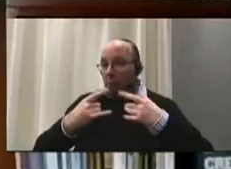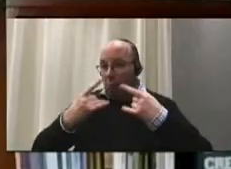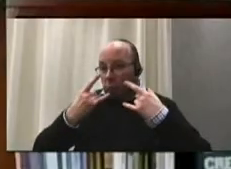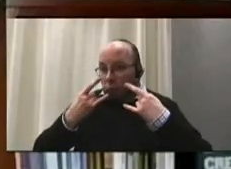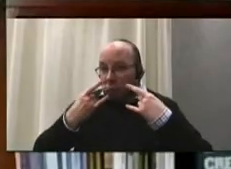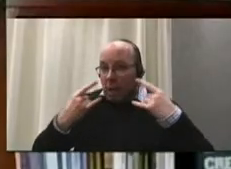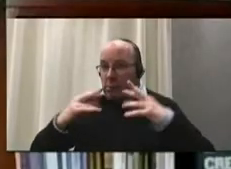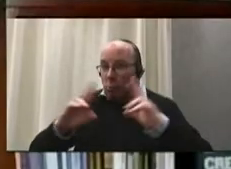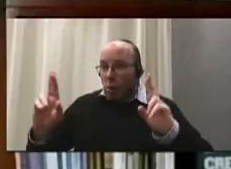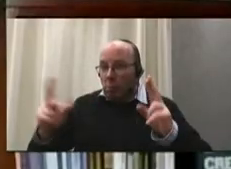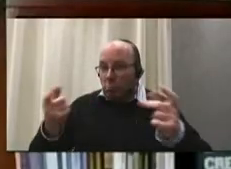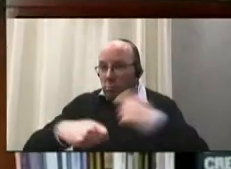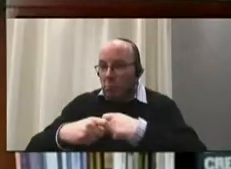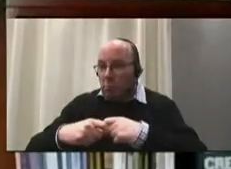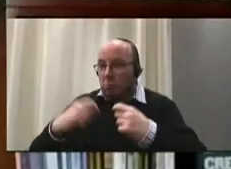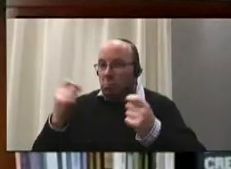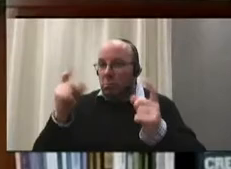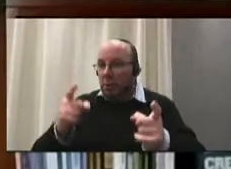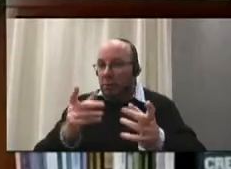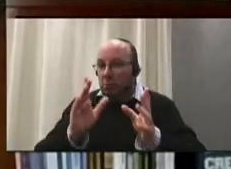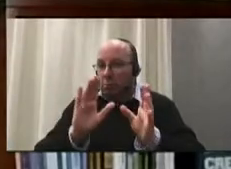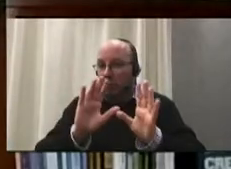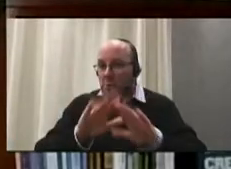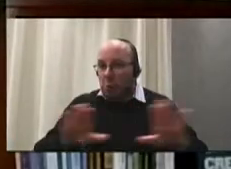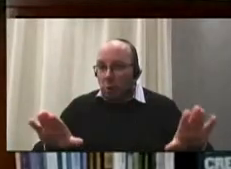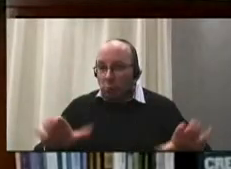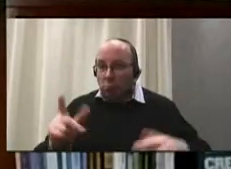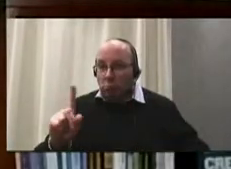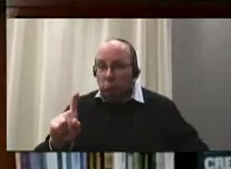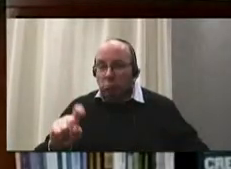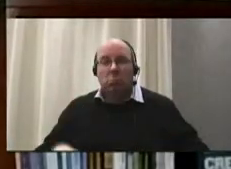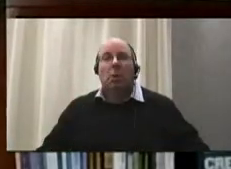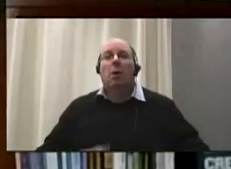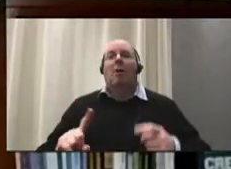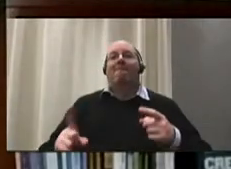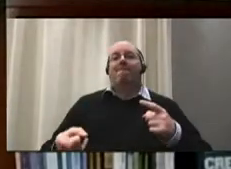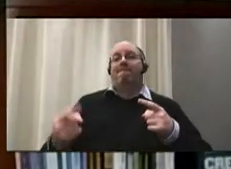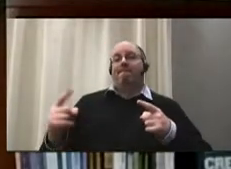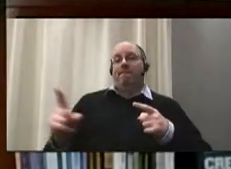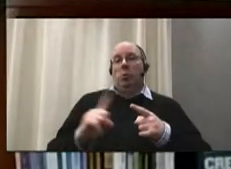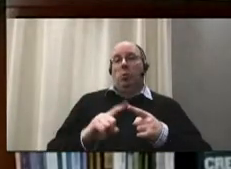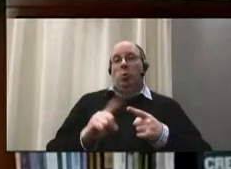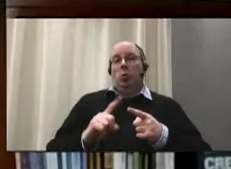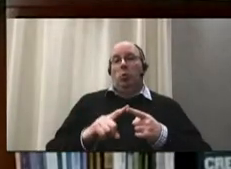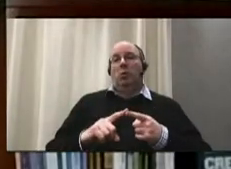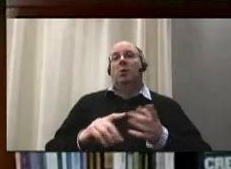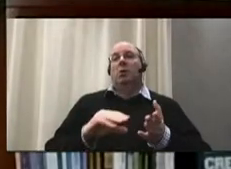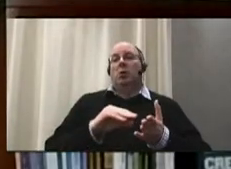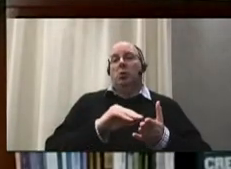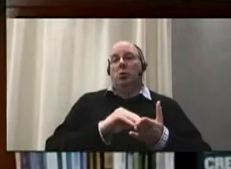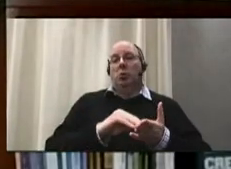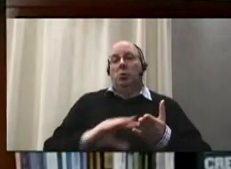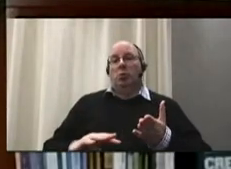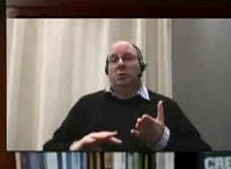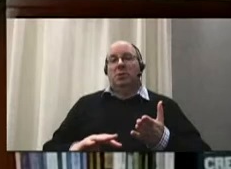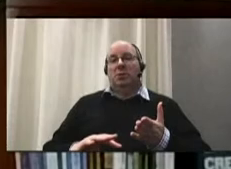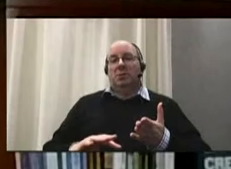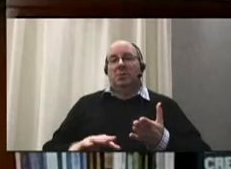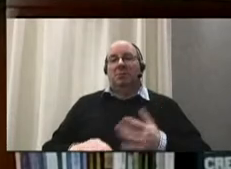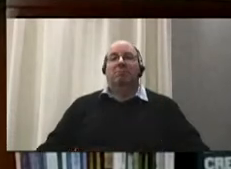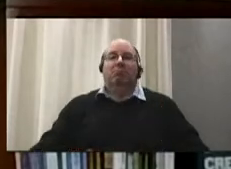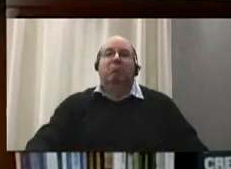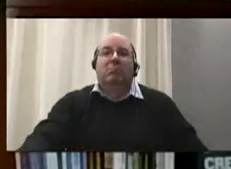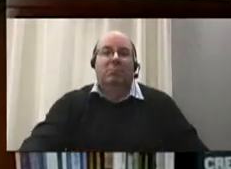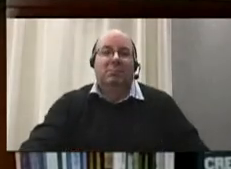you, Diego. First question, I do believe our parents can help us when it comes down to addressing those issues. I would like for us